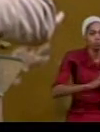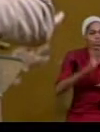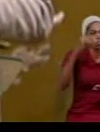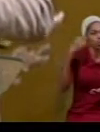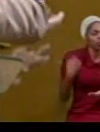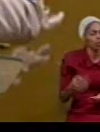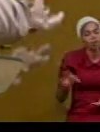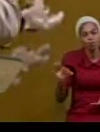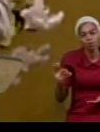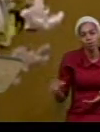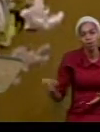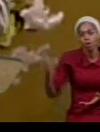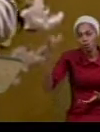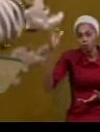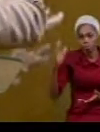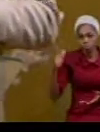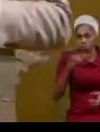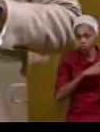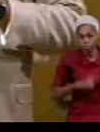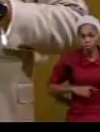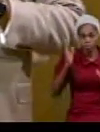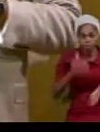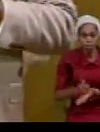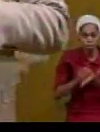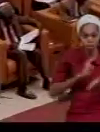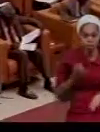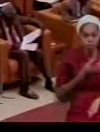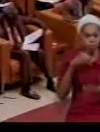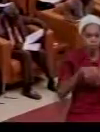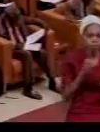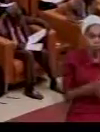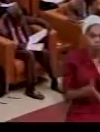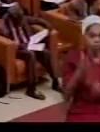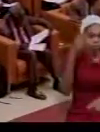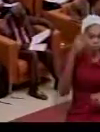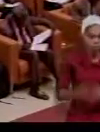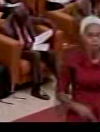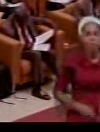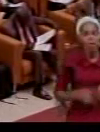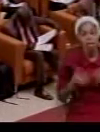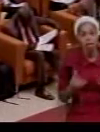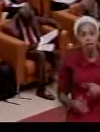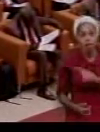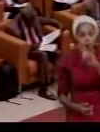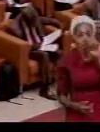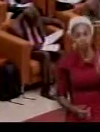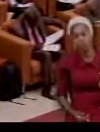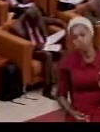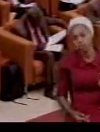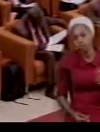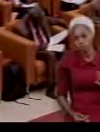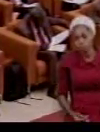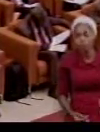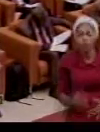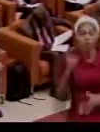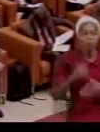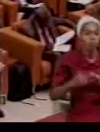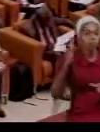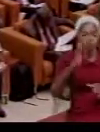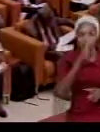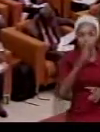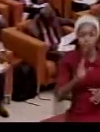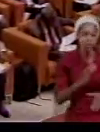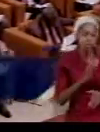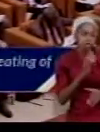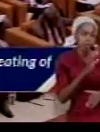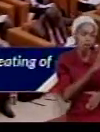of God. The Lord will help us in Jesus' name. Question, what should be the believer's attitude to the